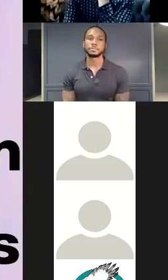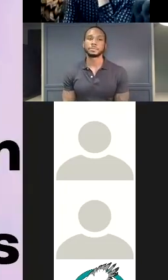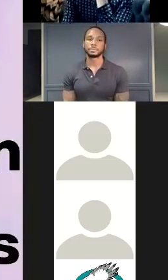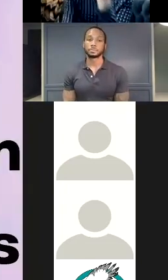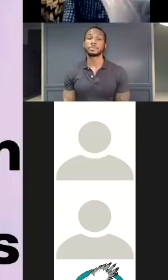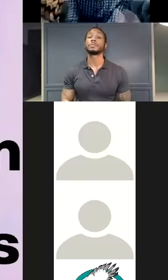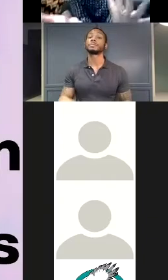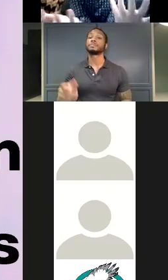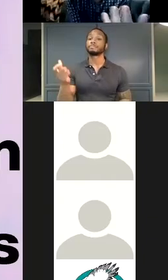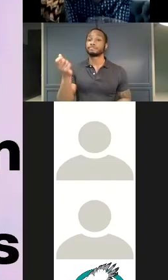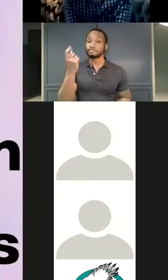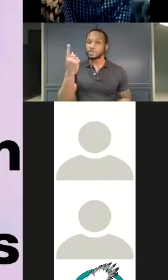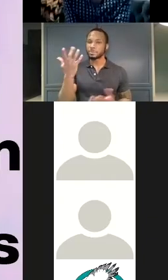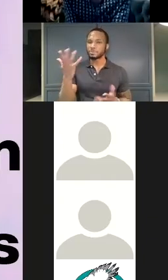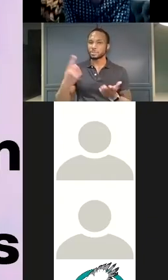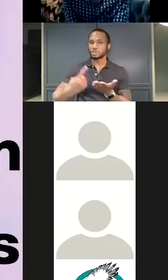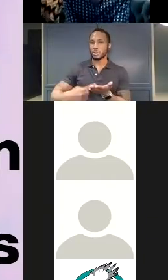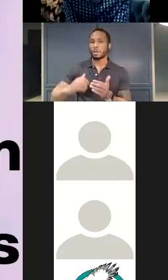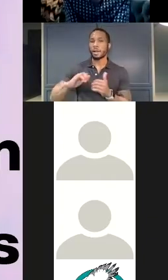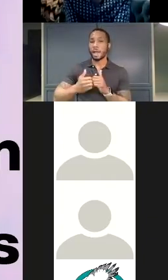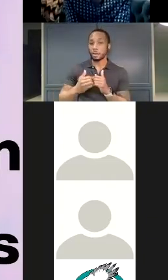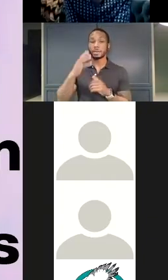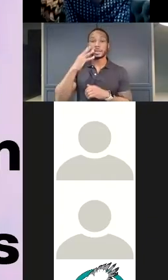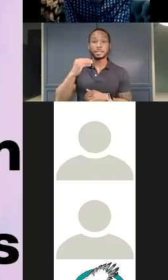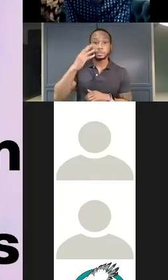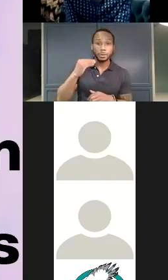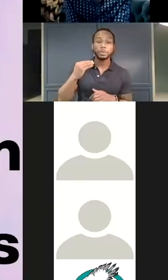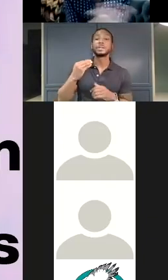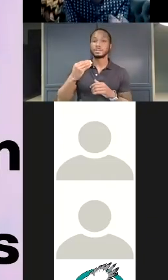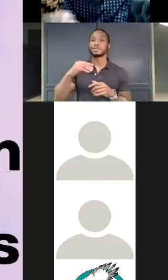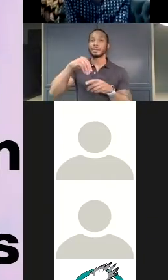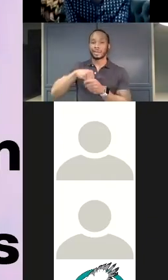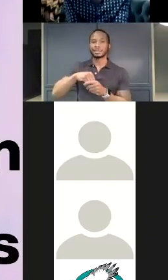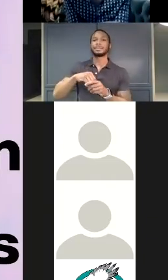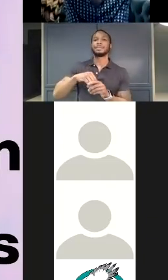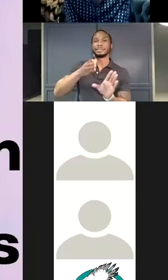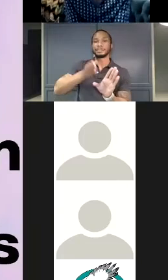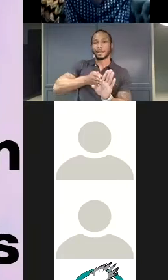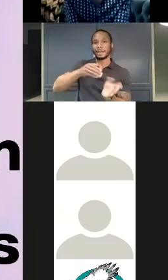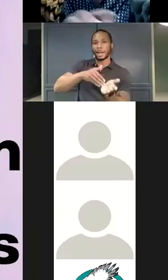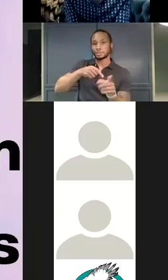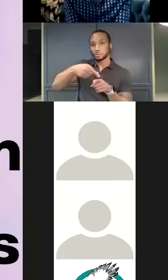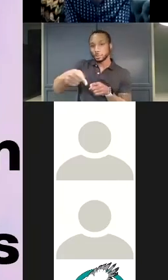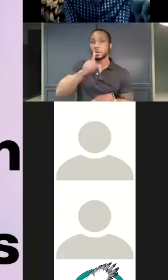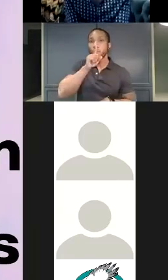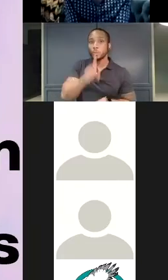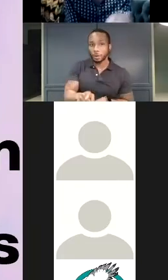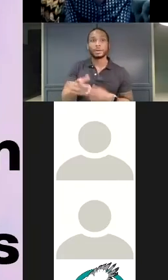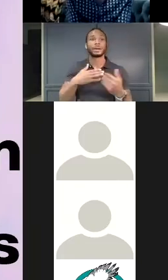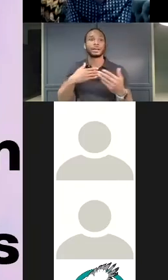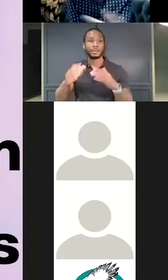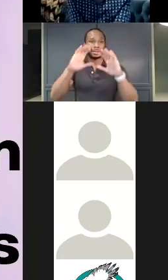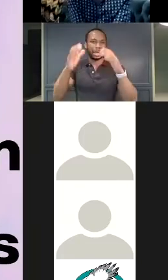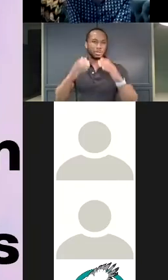So we talked about how the experiences depicted in psychiatry are real, even if the categories are arbitrary.